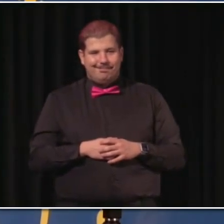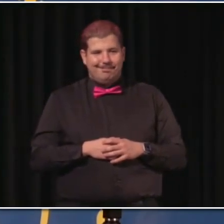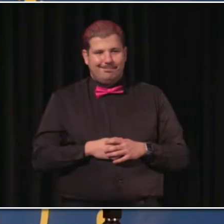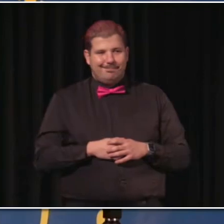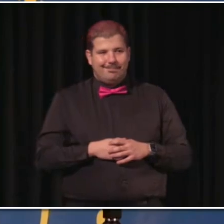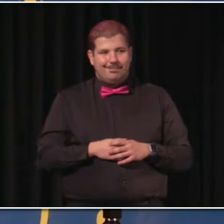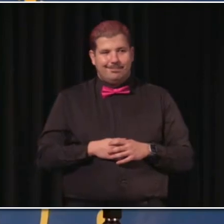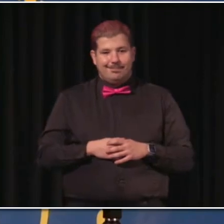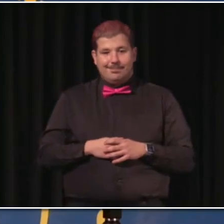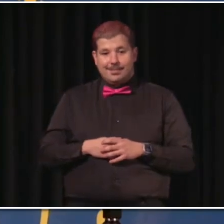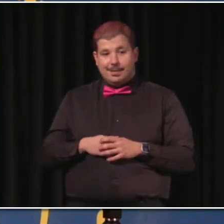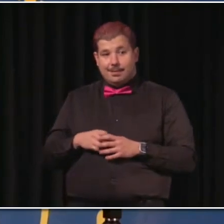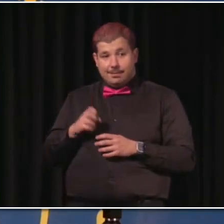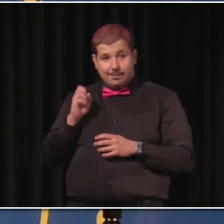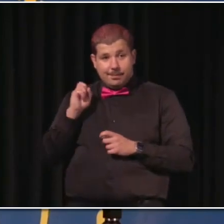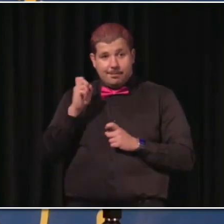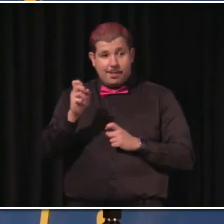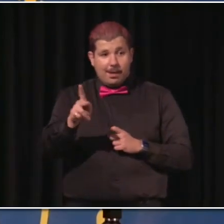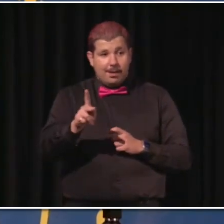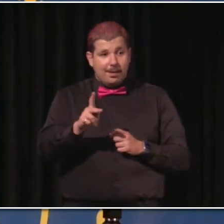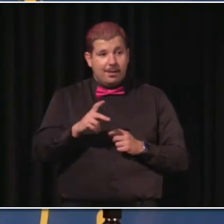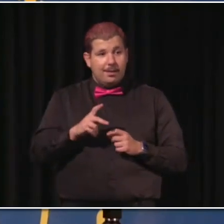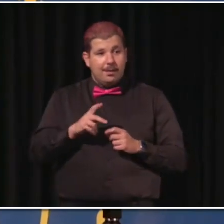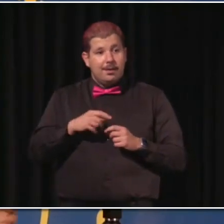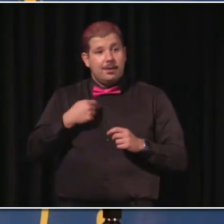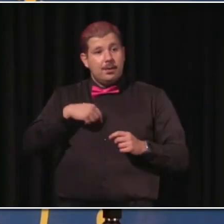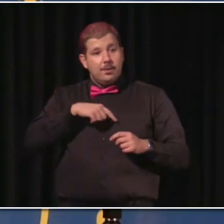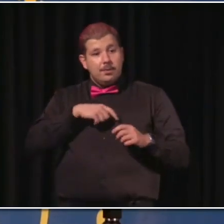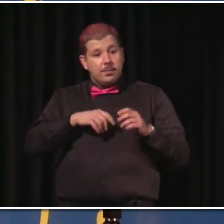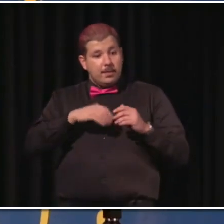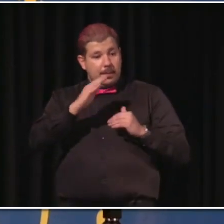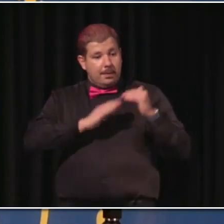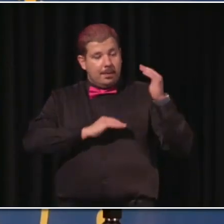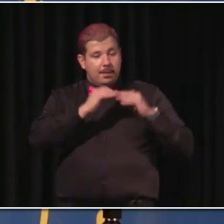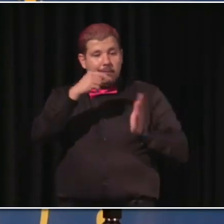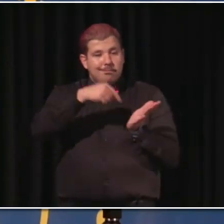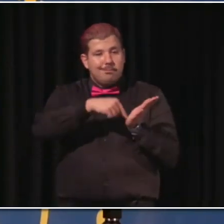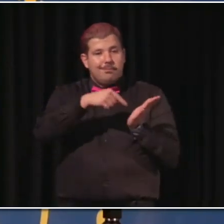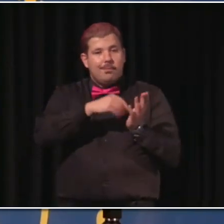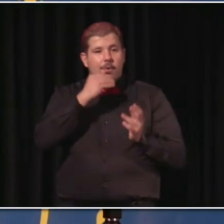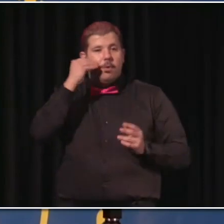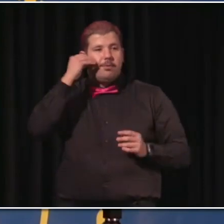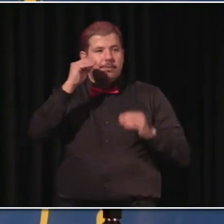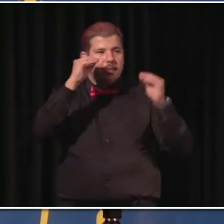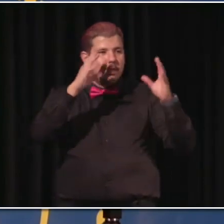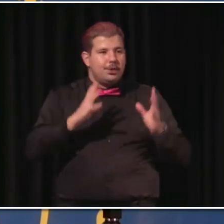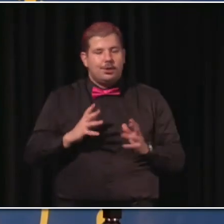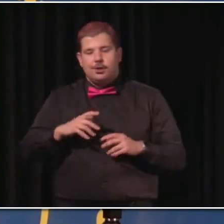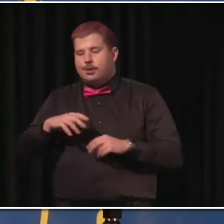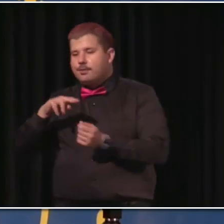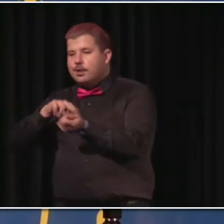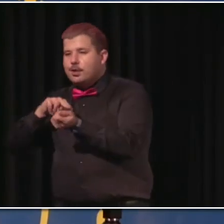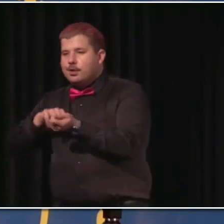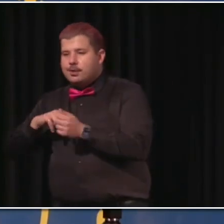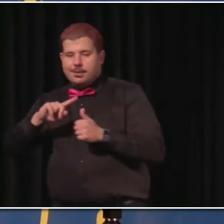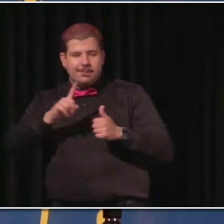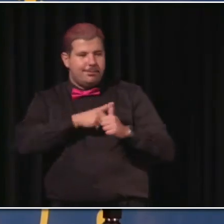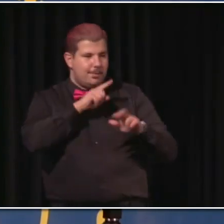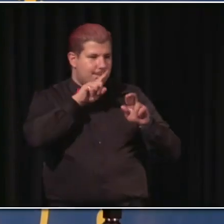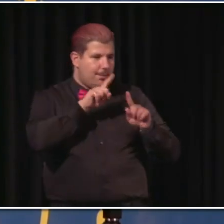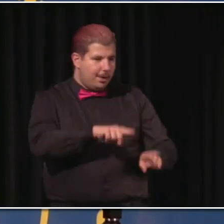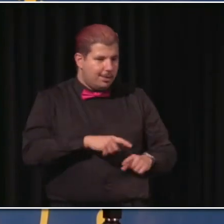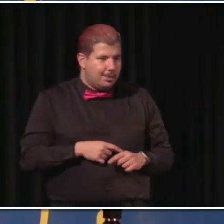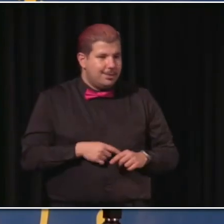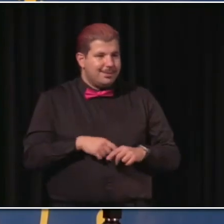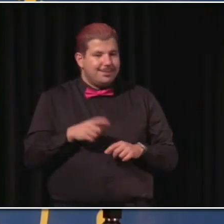And in return, we could build affordable homes for teachers and nurses and first responders so they